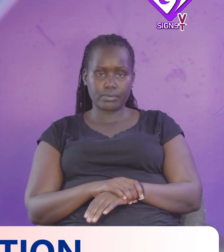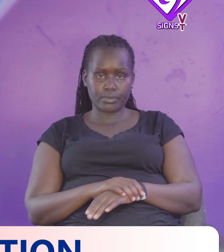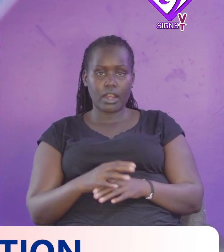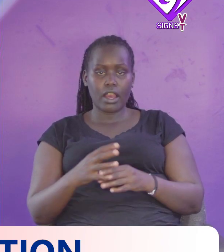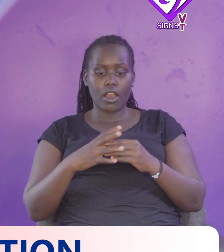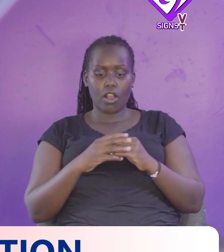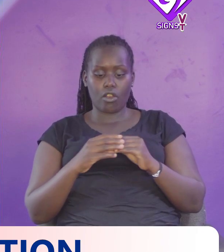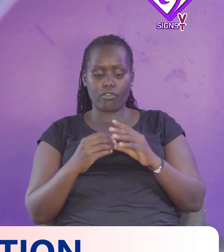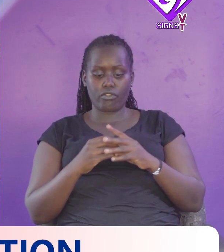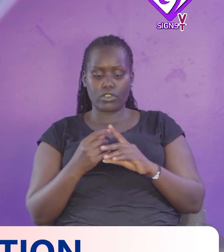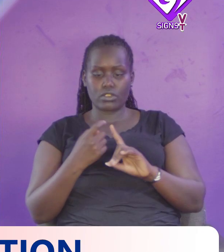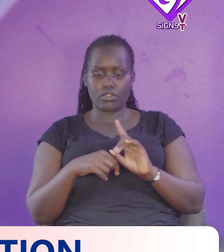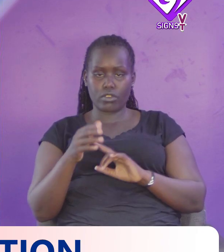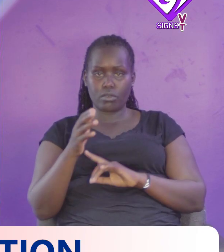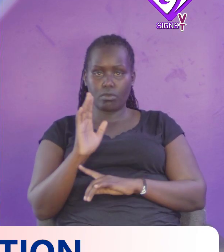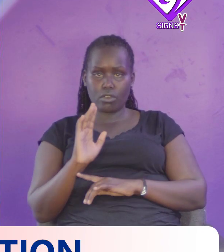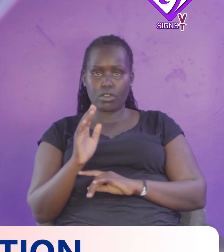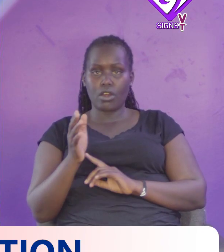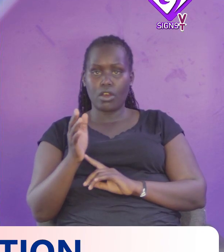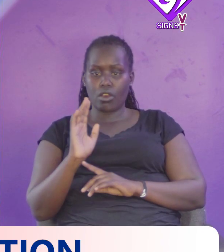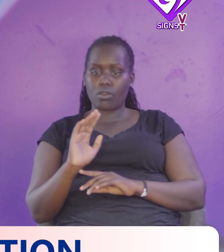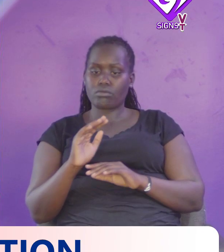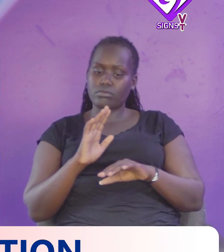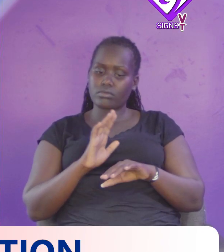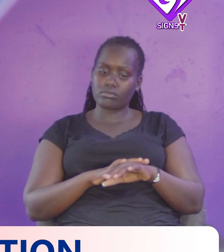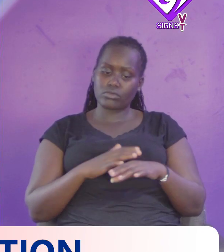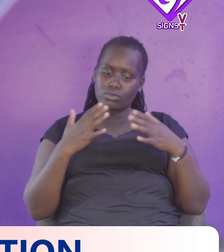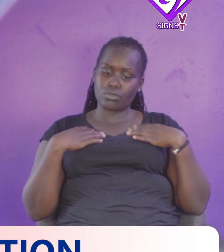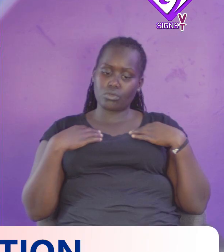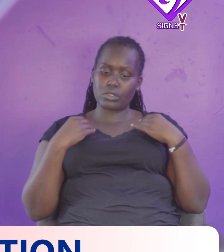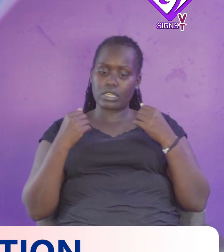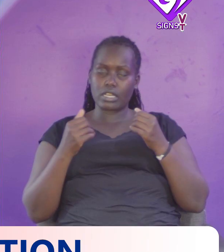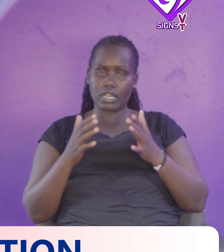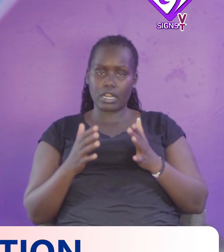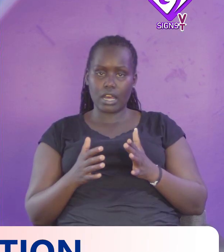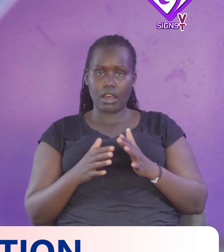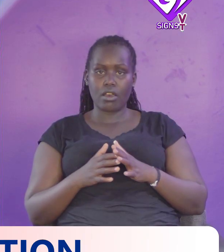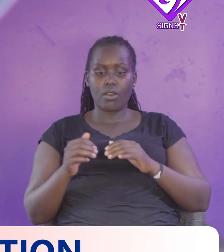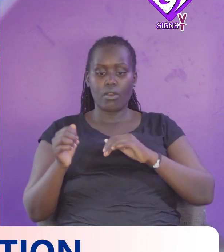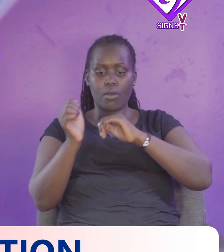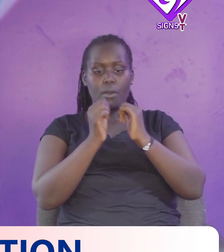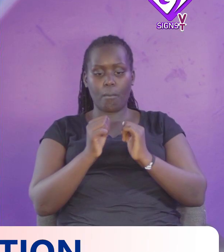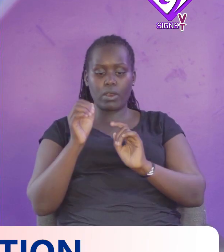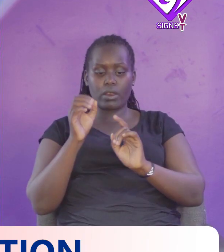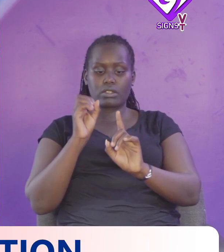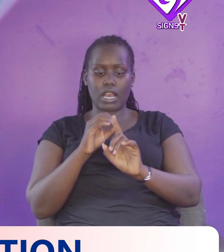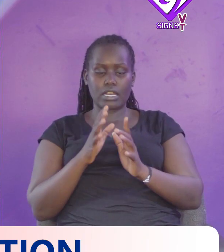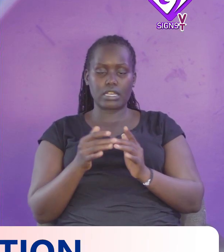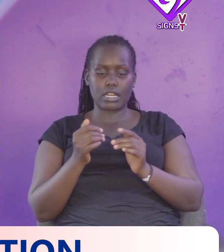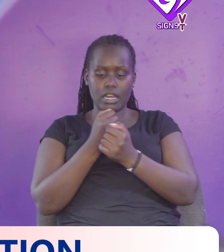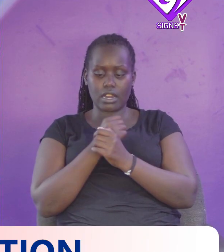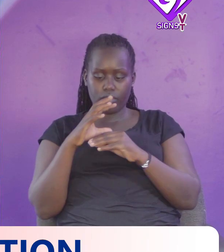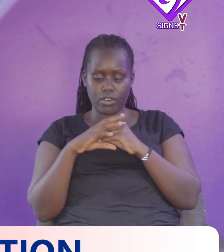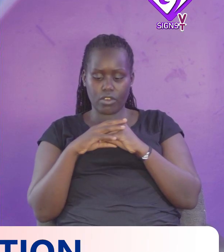Yes, God is a wonderful healer. We are told He's a mighty counselor and a loving comforter. We will